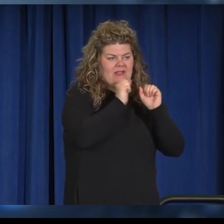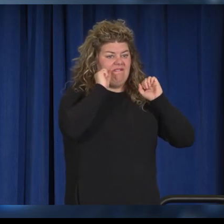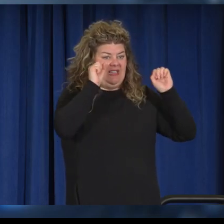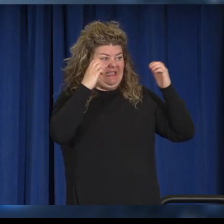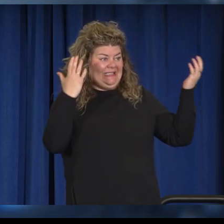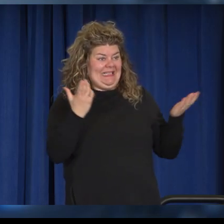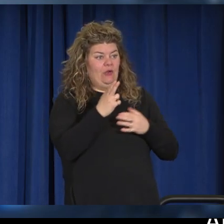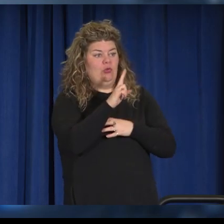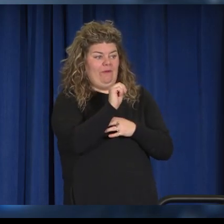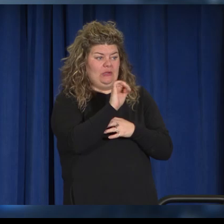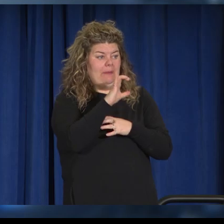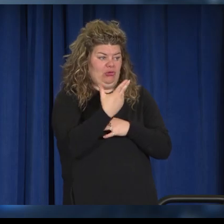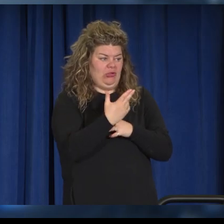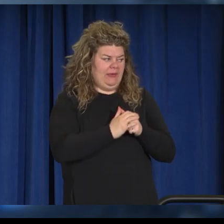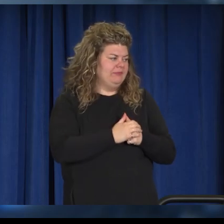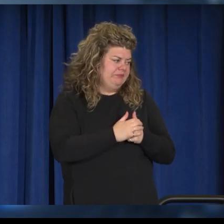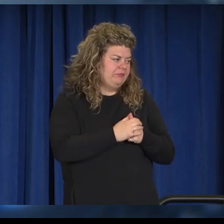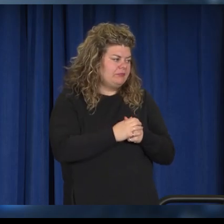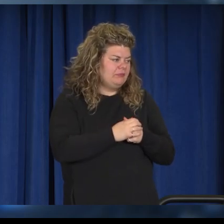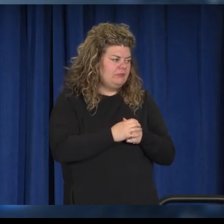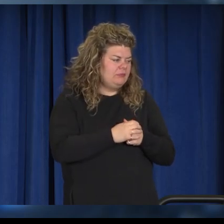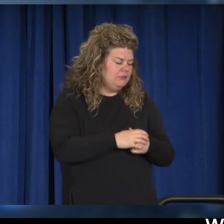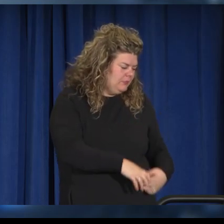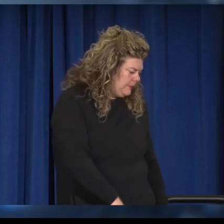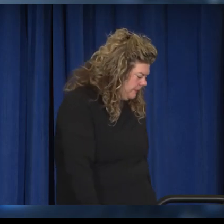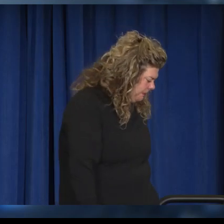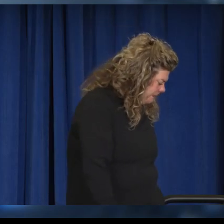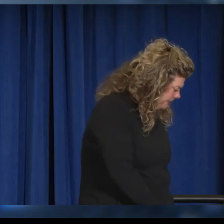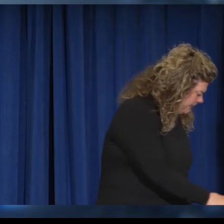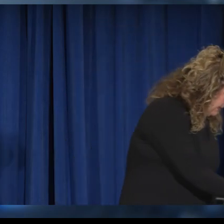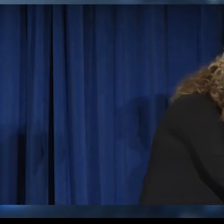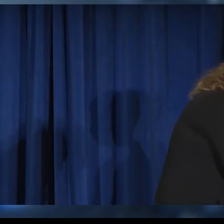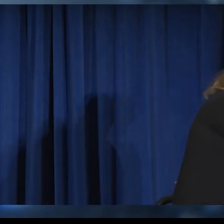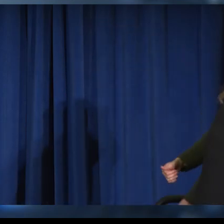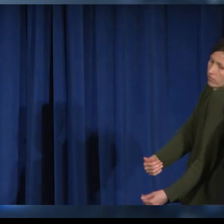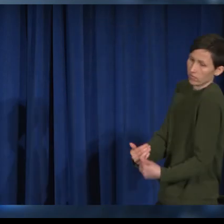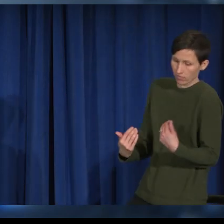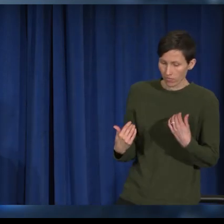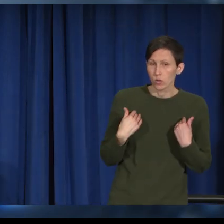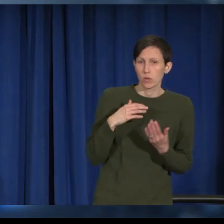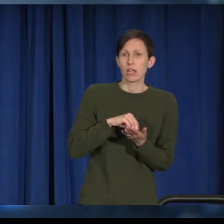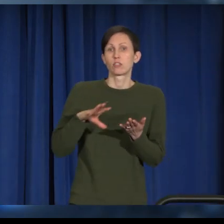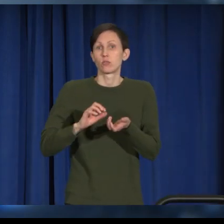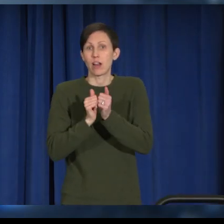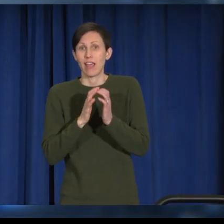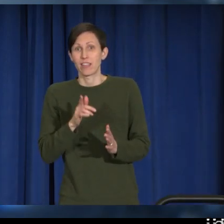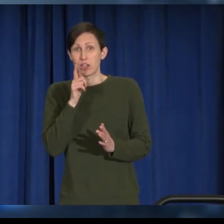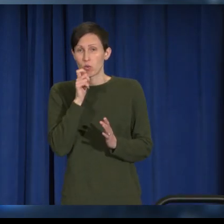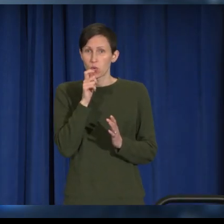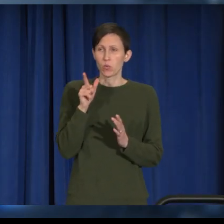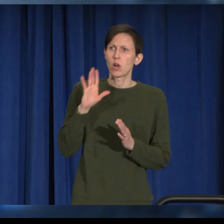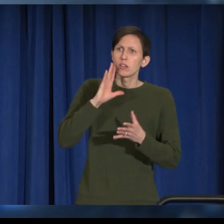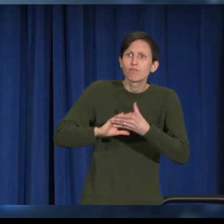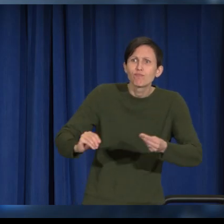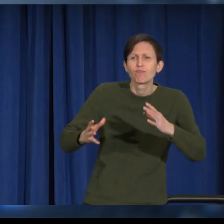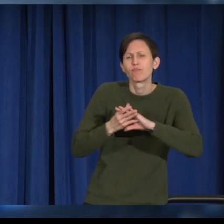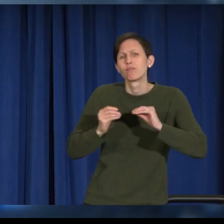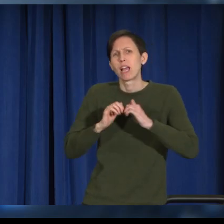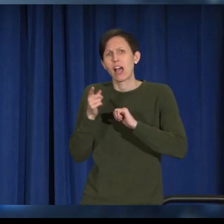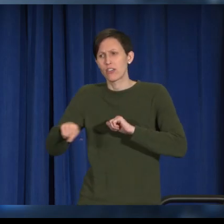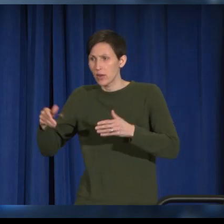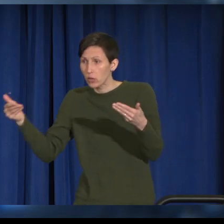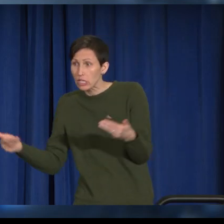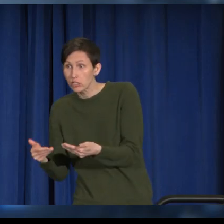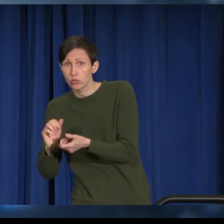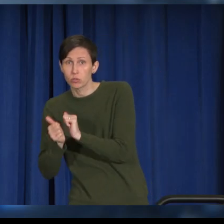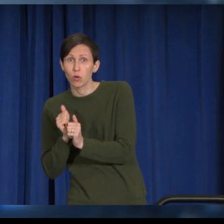here at University of Michigan. We had student athletes that would recount stories of how they were introduced to sport, but also not